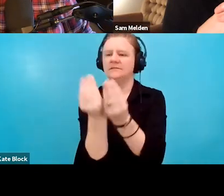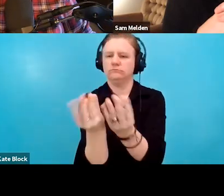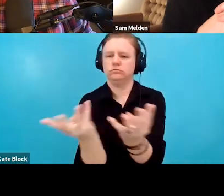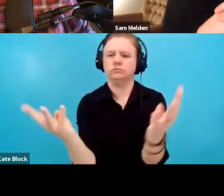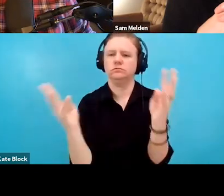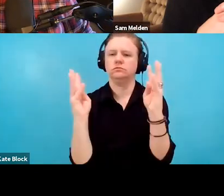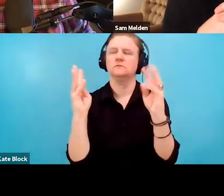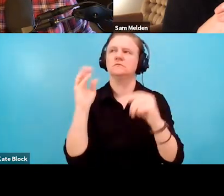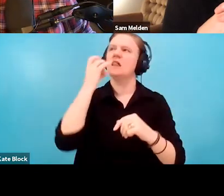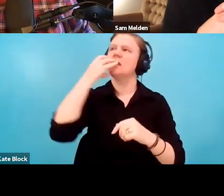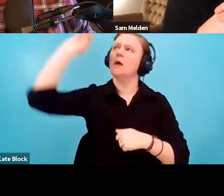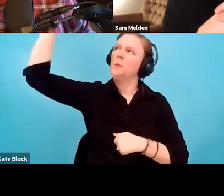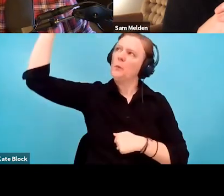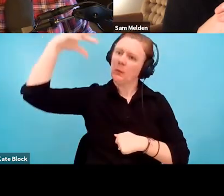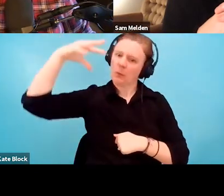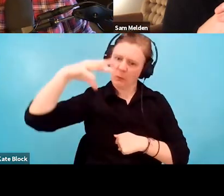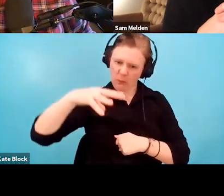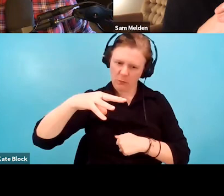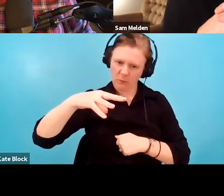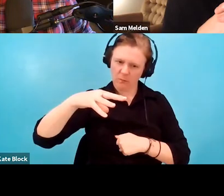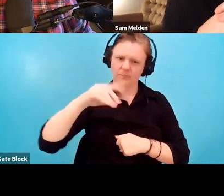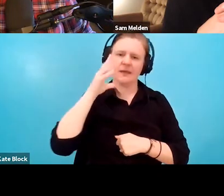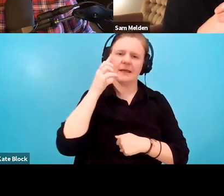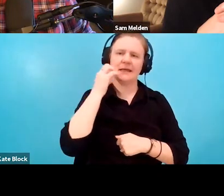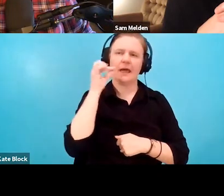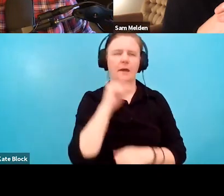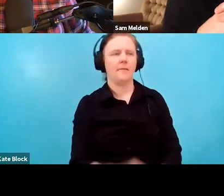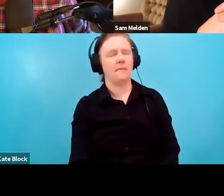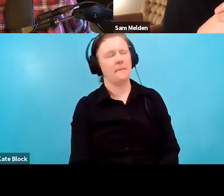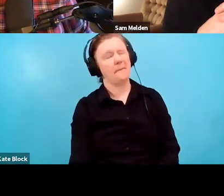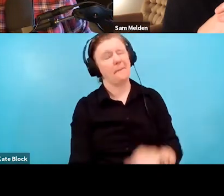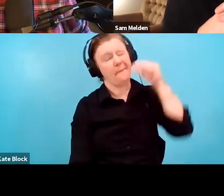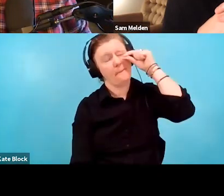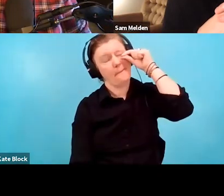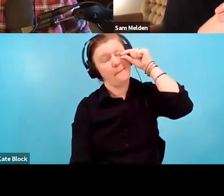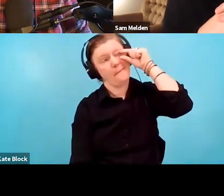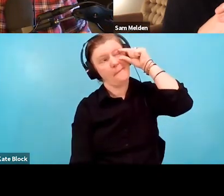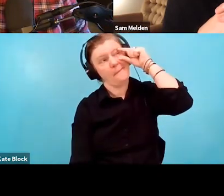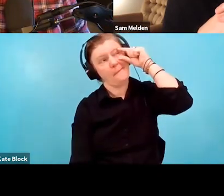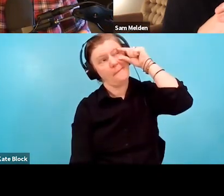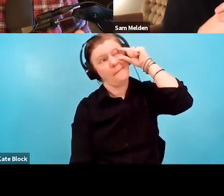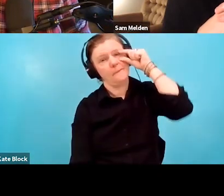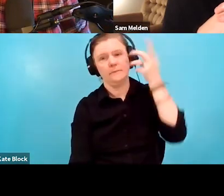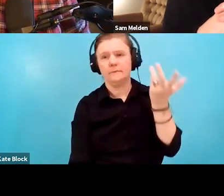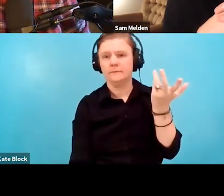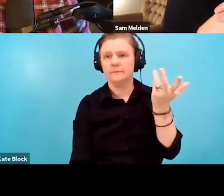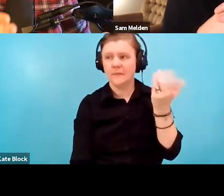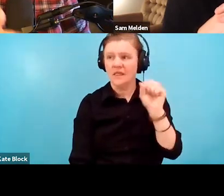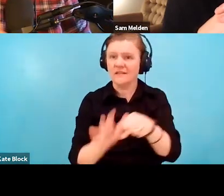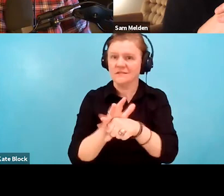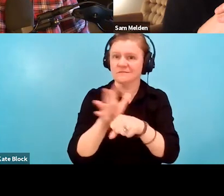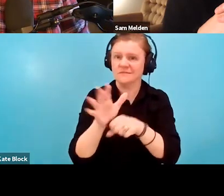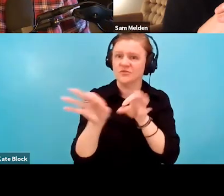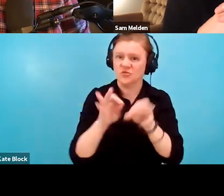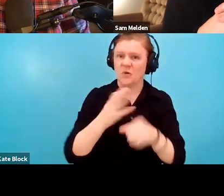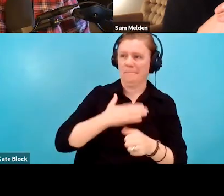him. He looks at the camera with one eye. Something like that. That's about enough to describe one of